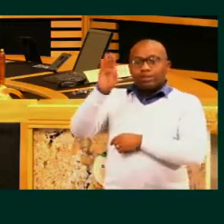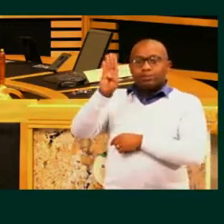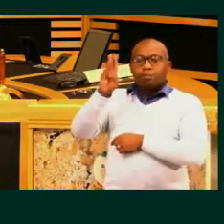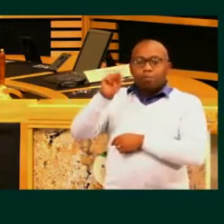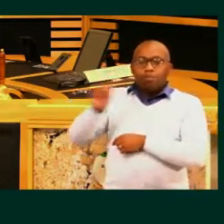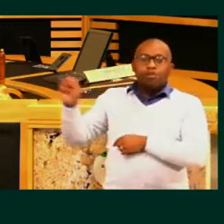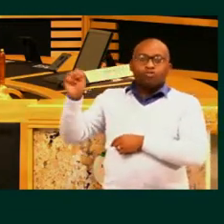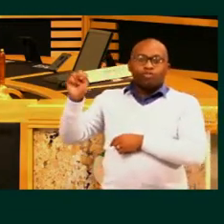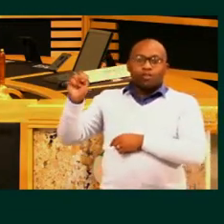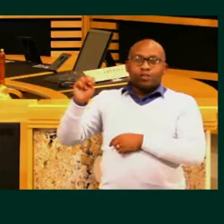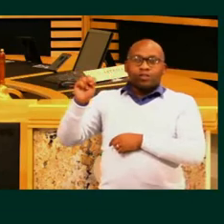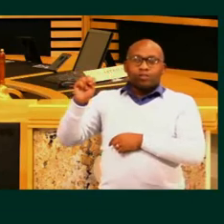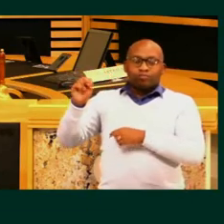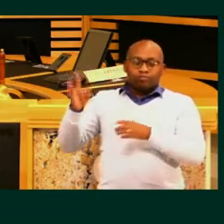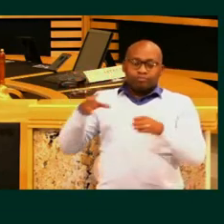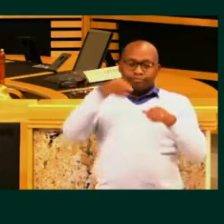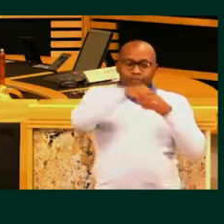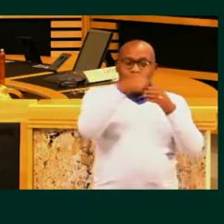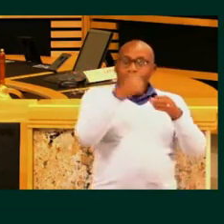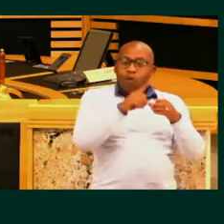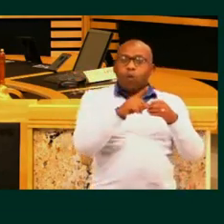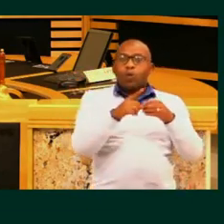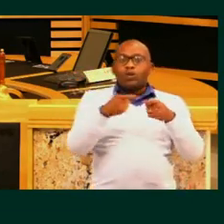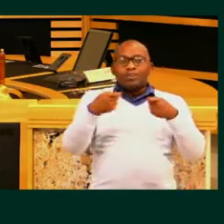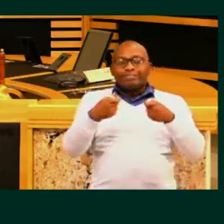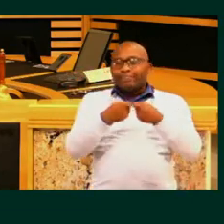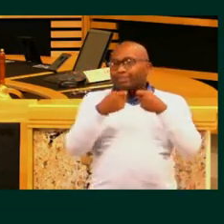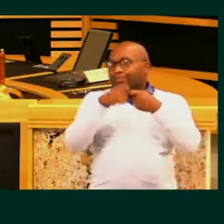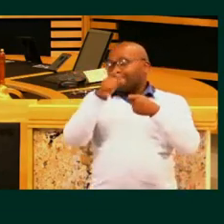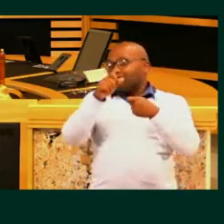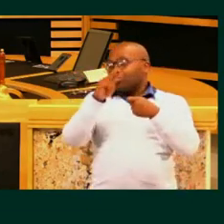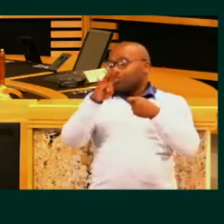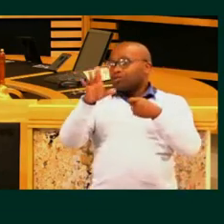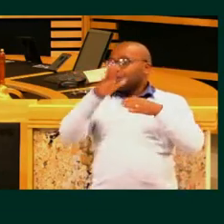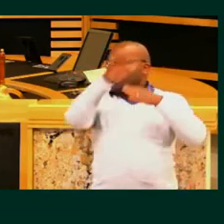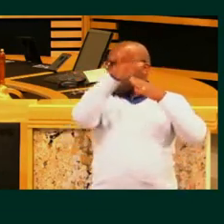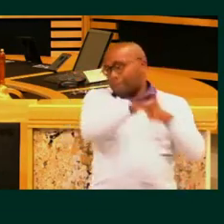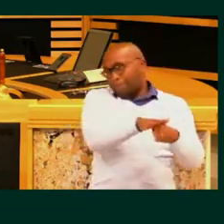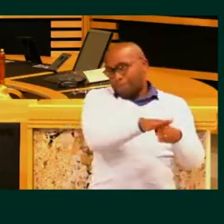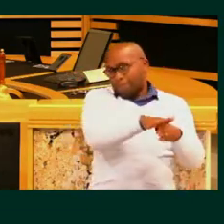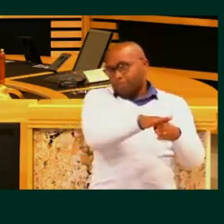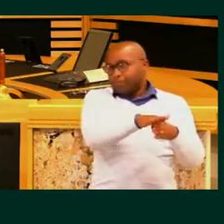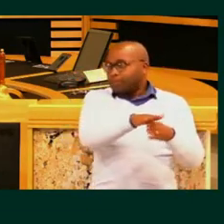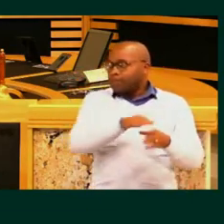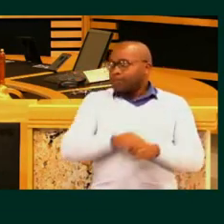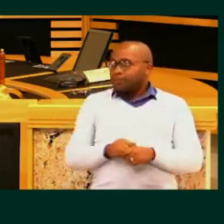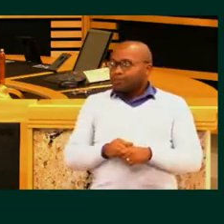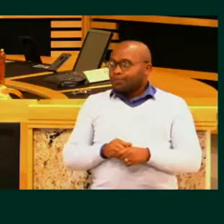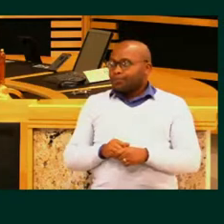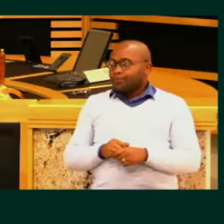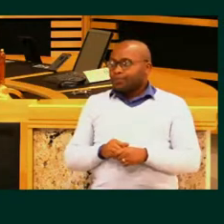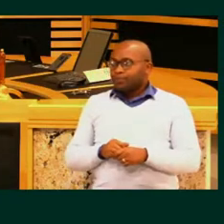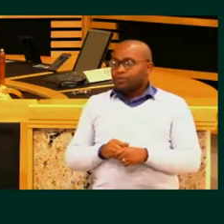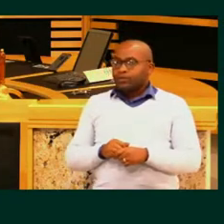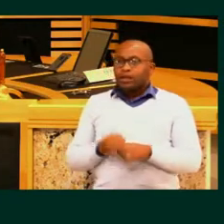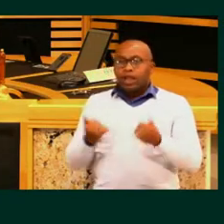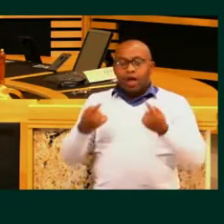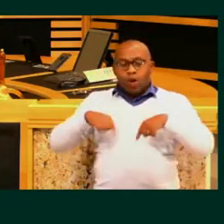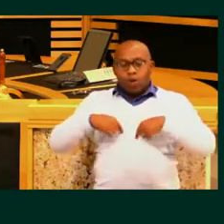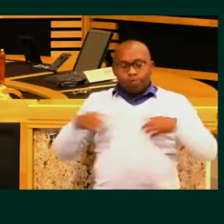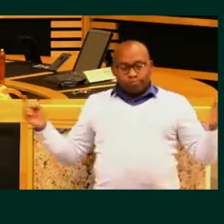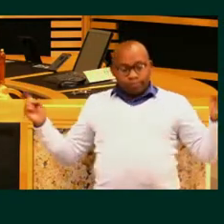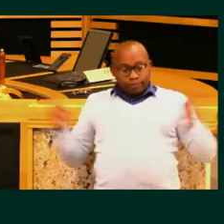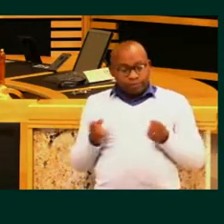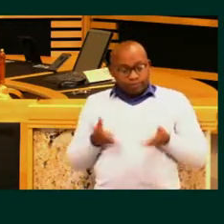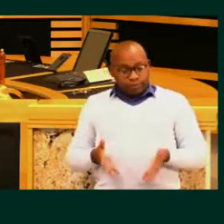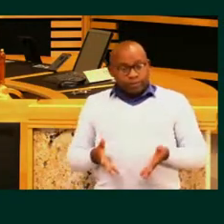gbb and to my understanding that portions of that has been given so we are here saying that state got